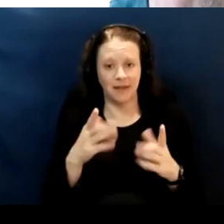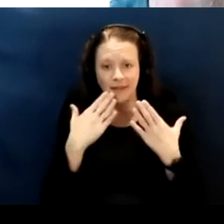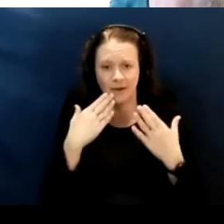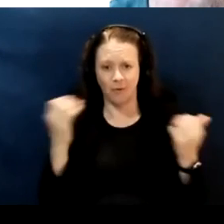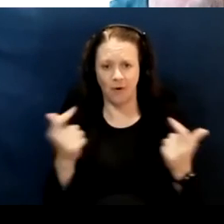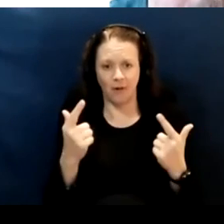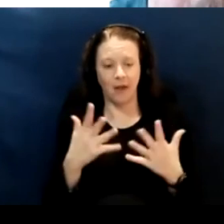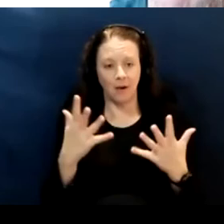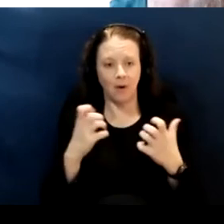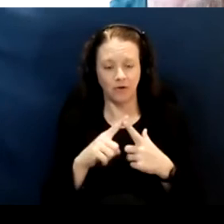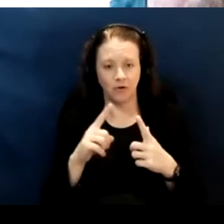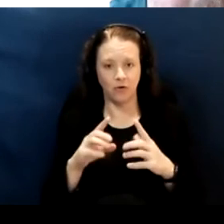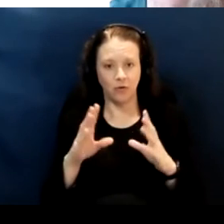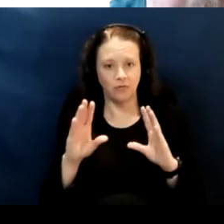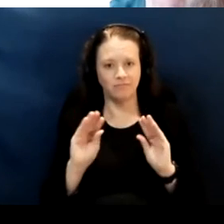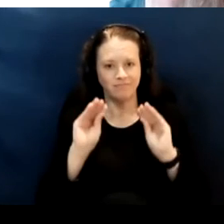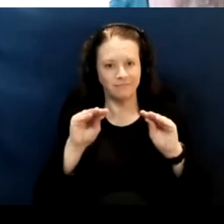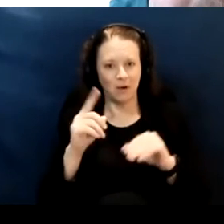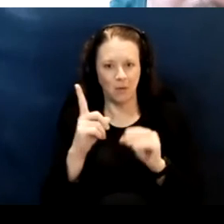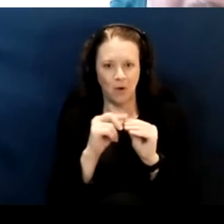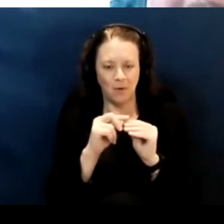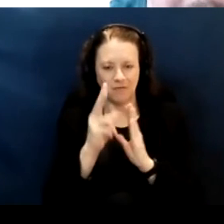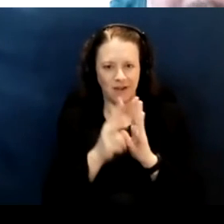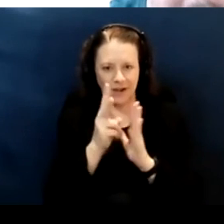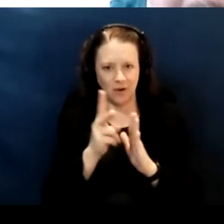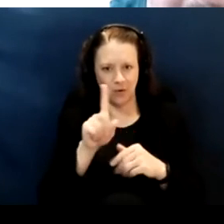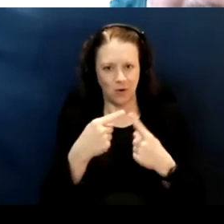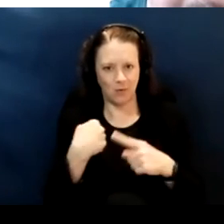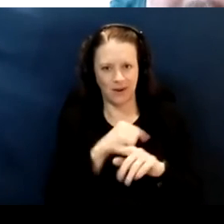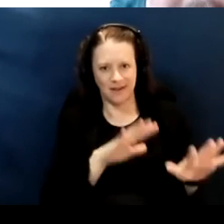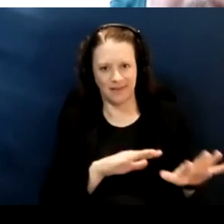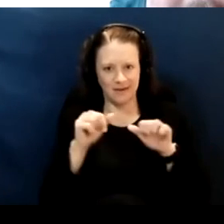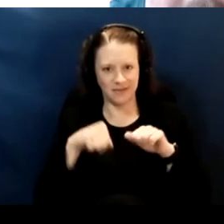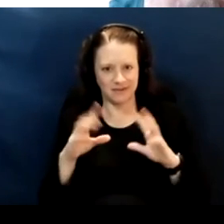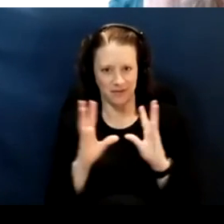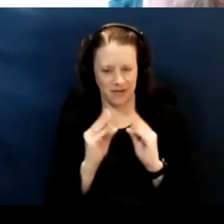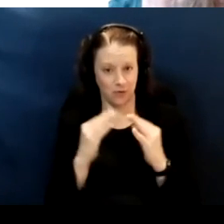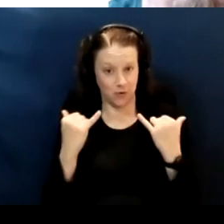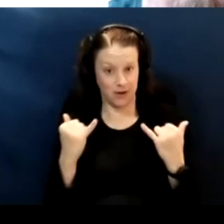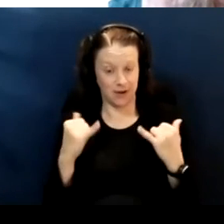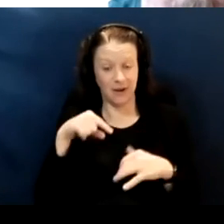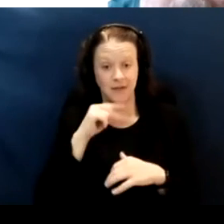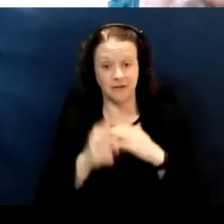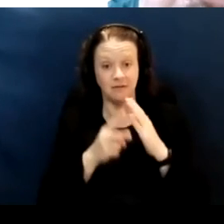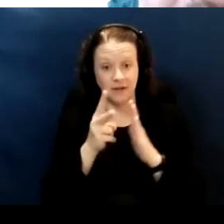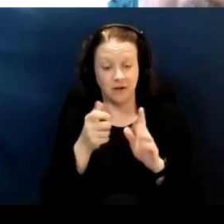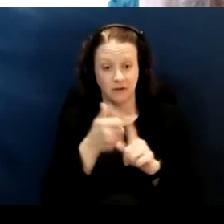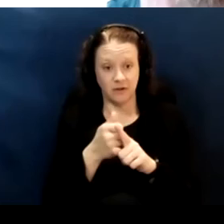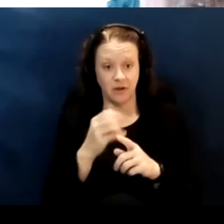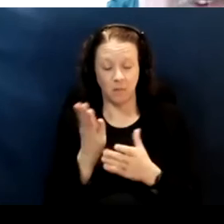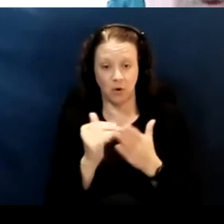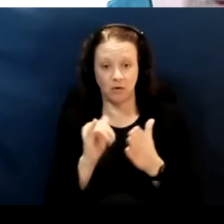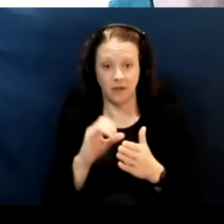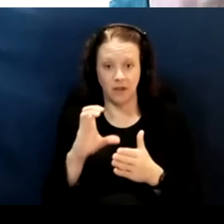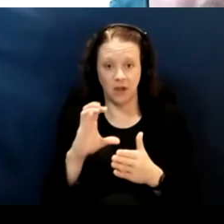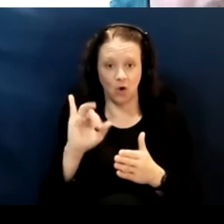I would like to play one more video for us as we leave this space today. This video, which is part of the CryptVac